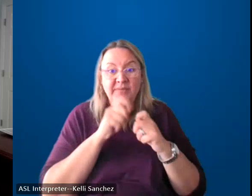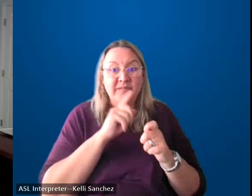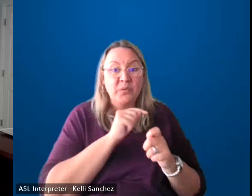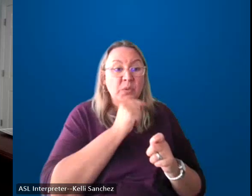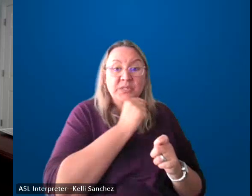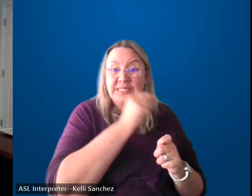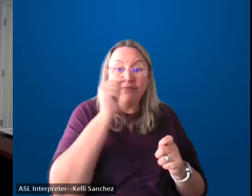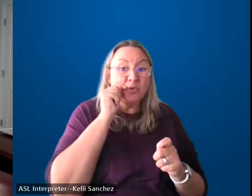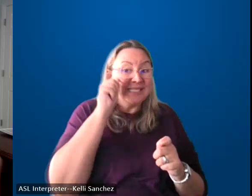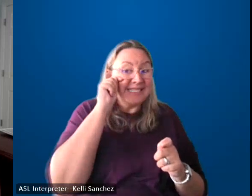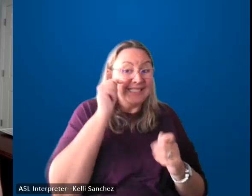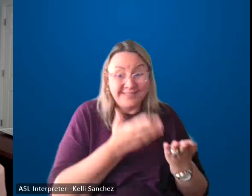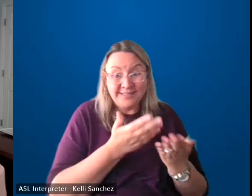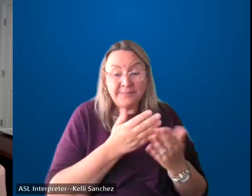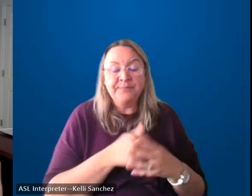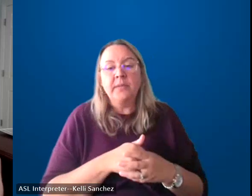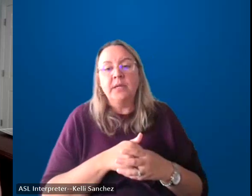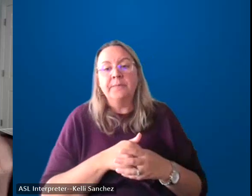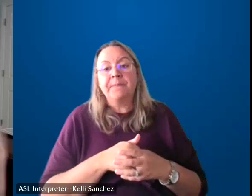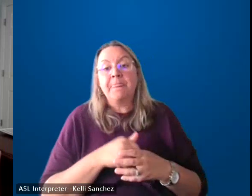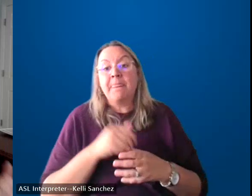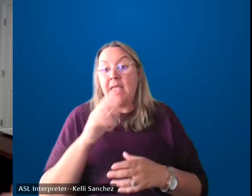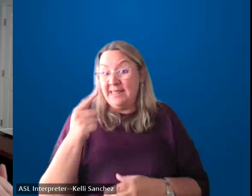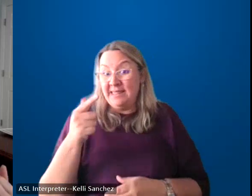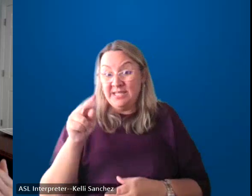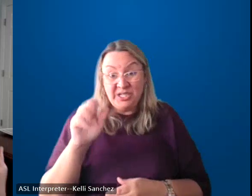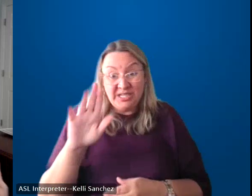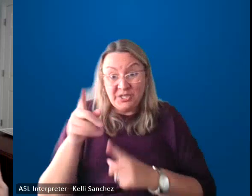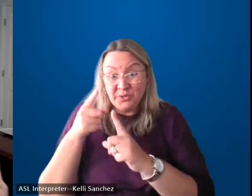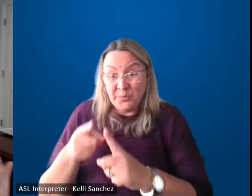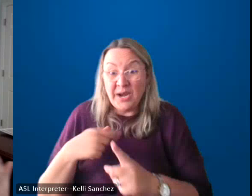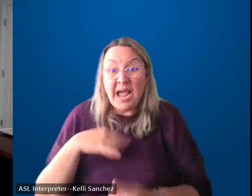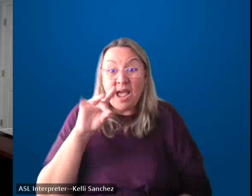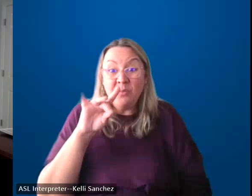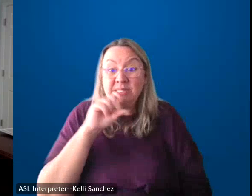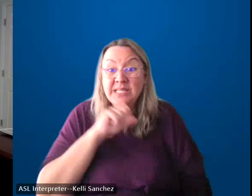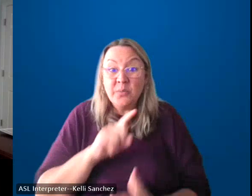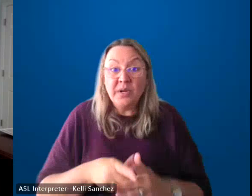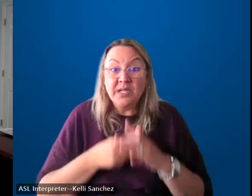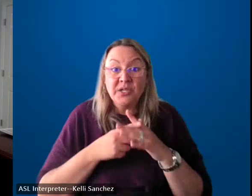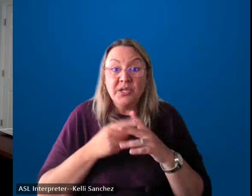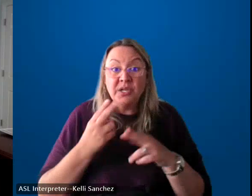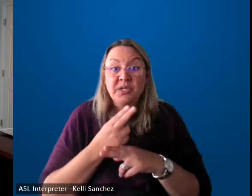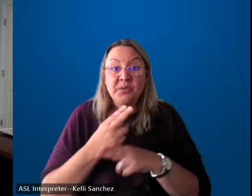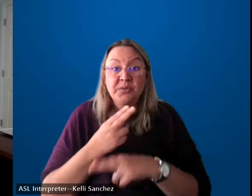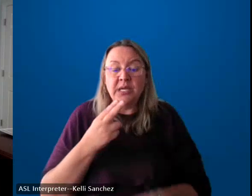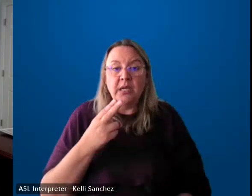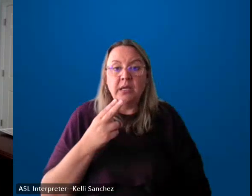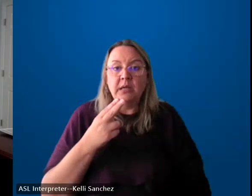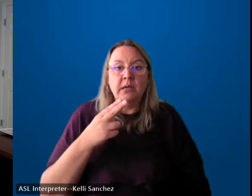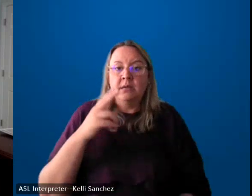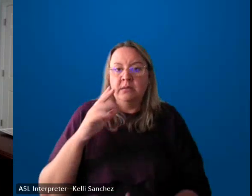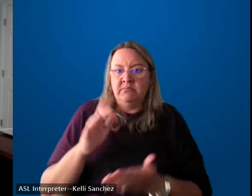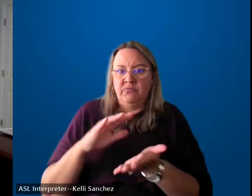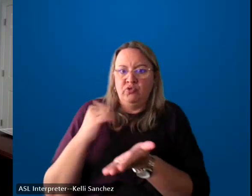adolescents. And Jean, to your point, I was 8 years old when I started misusing substances.